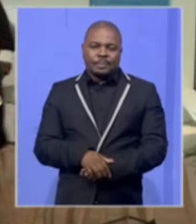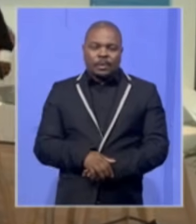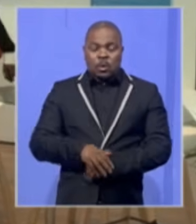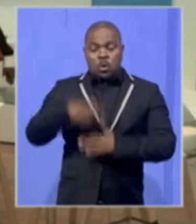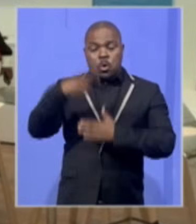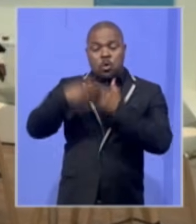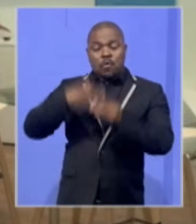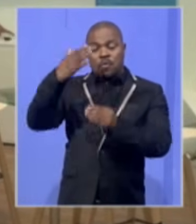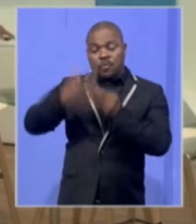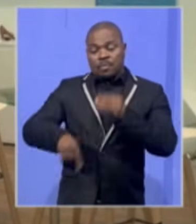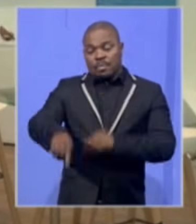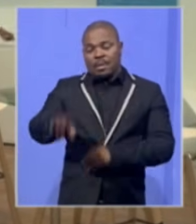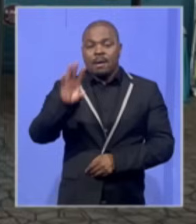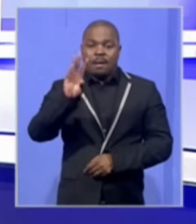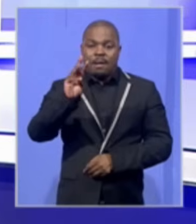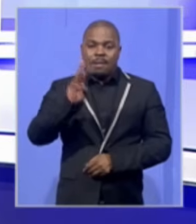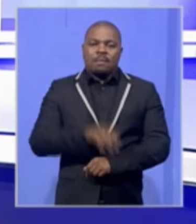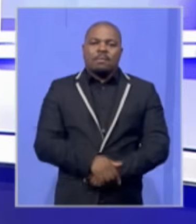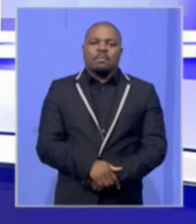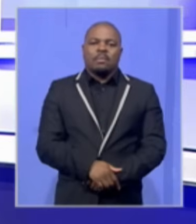khutla ka Lapone.